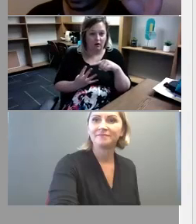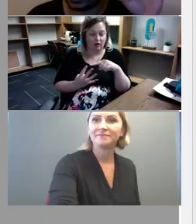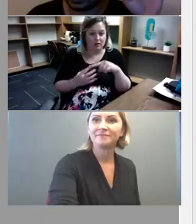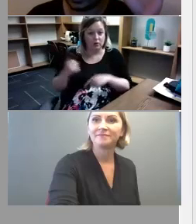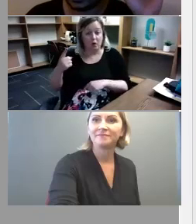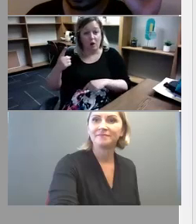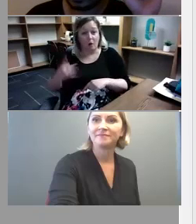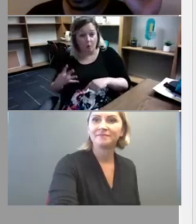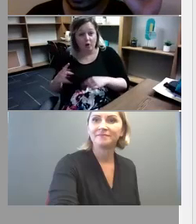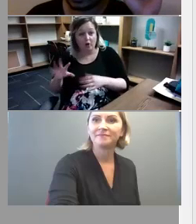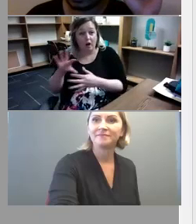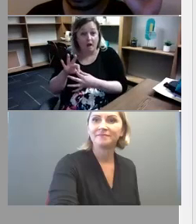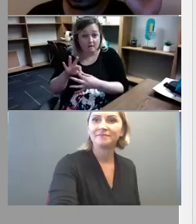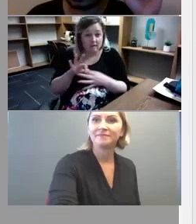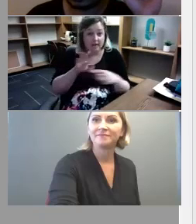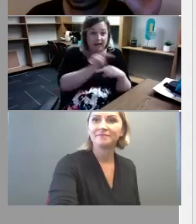is squared.